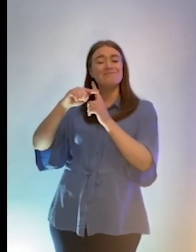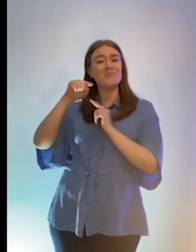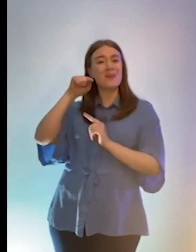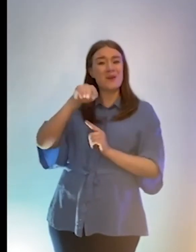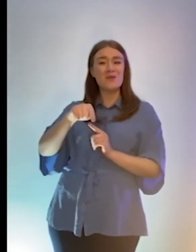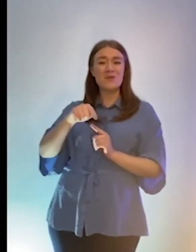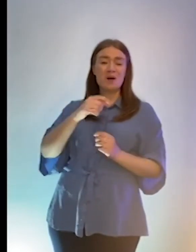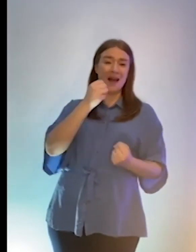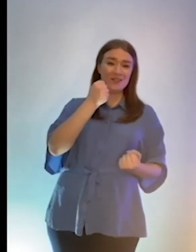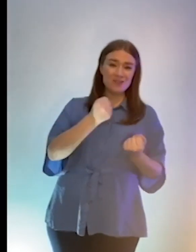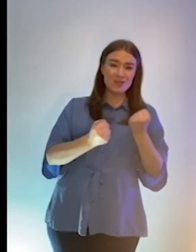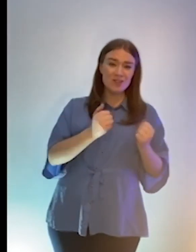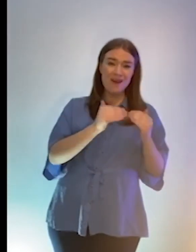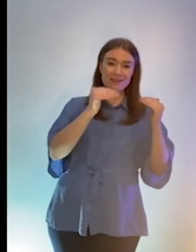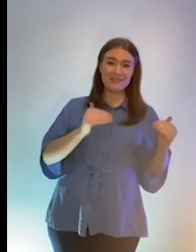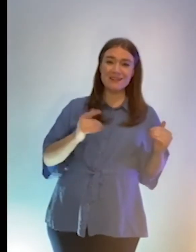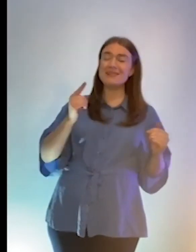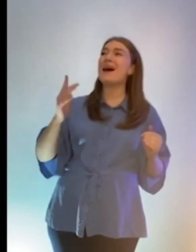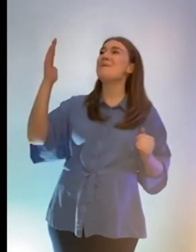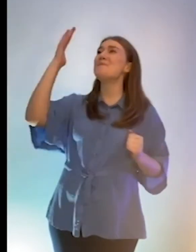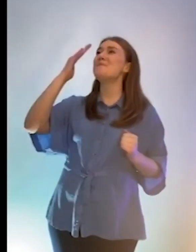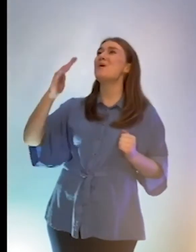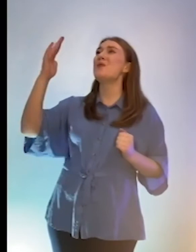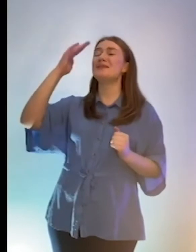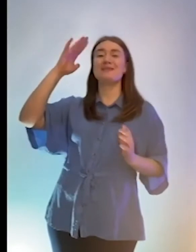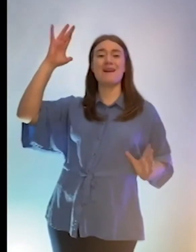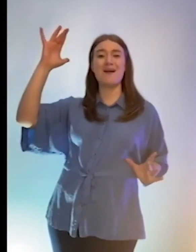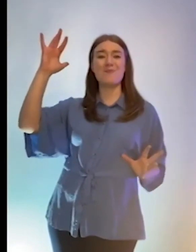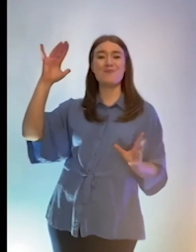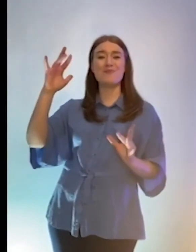Where justice and mercy